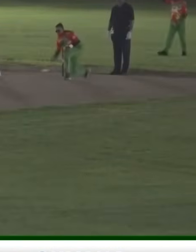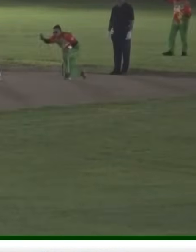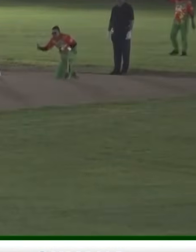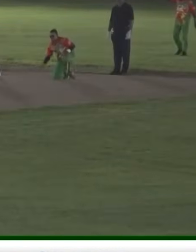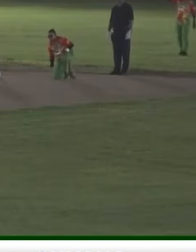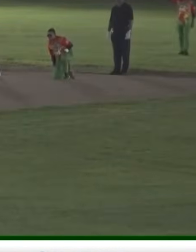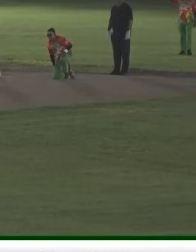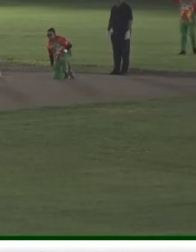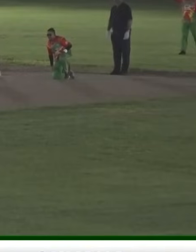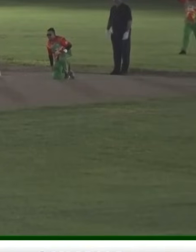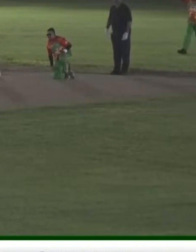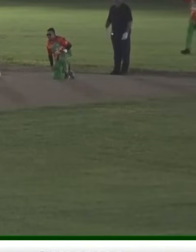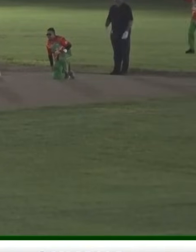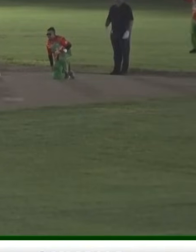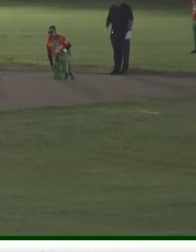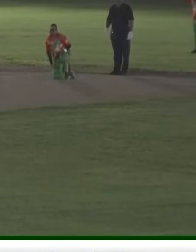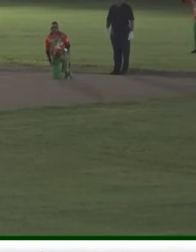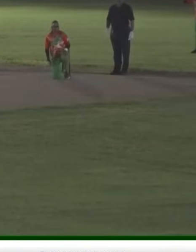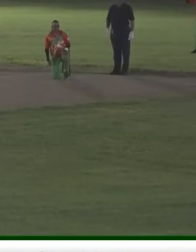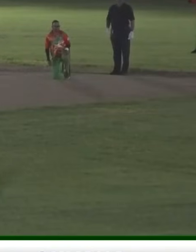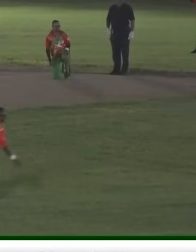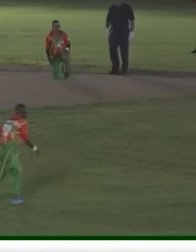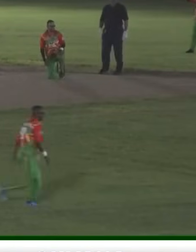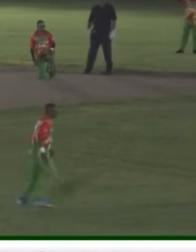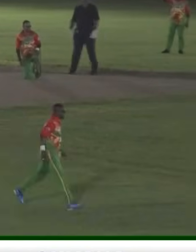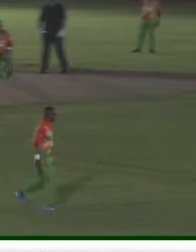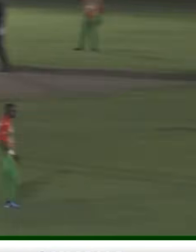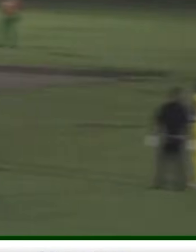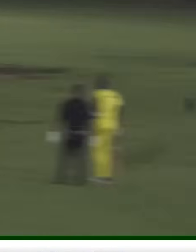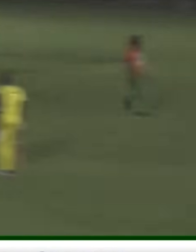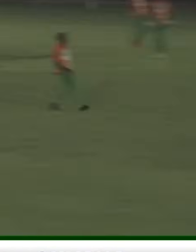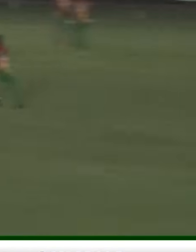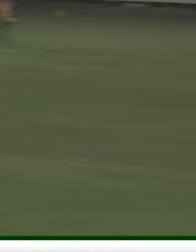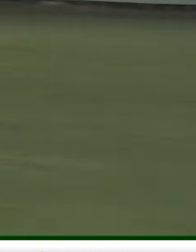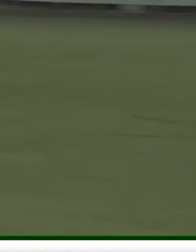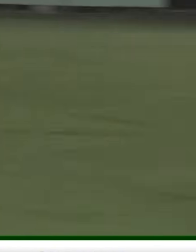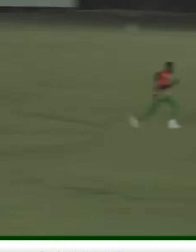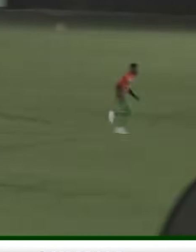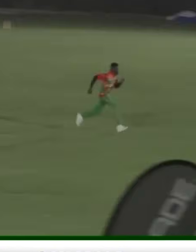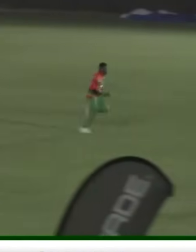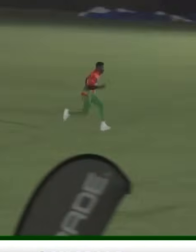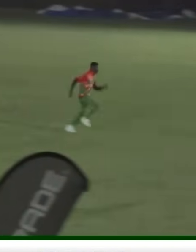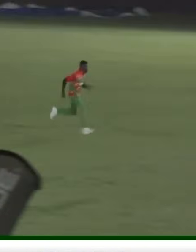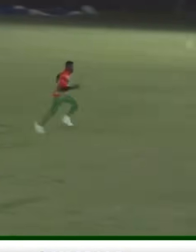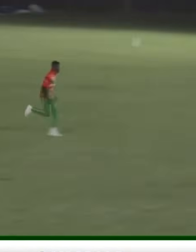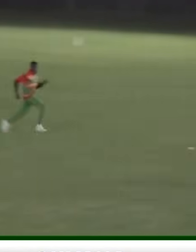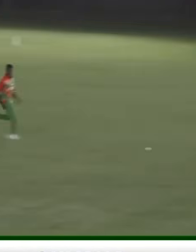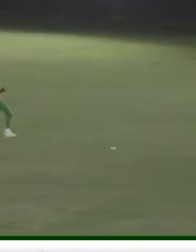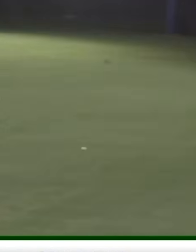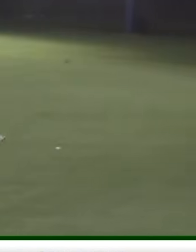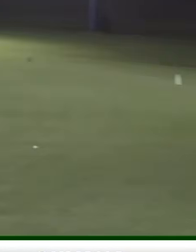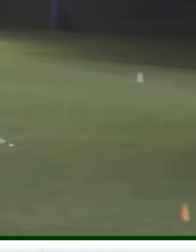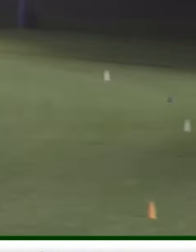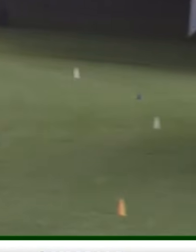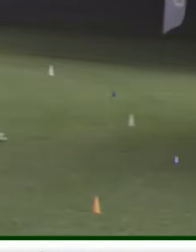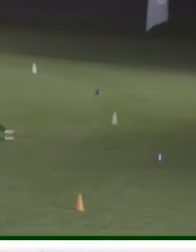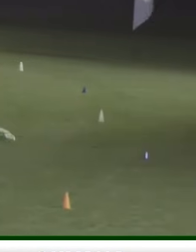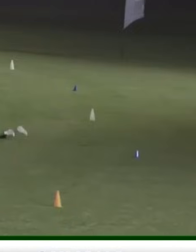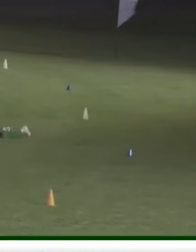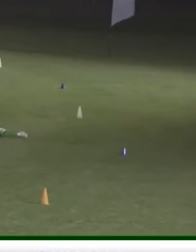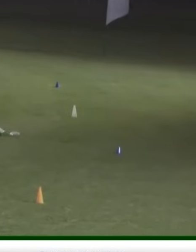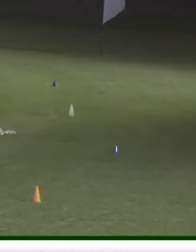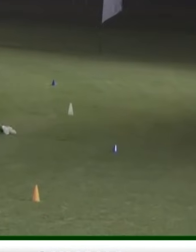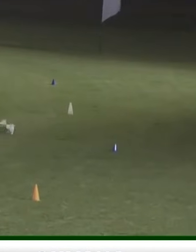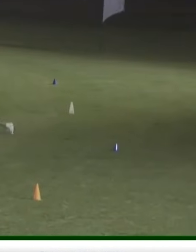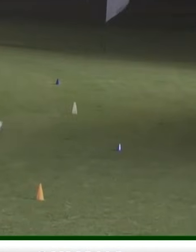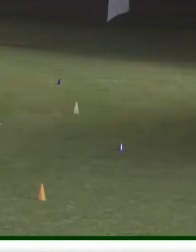with 163 for 2 from 13.5 overs to win by 8 wickets. Player of the match, Jared Harrison, batted through